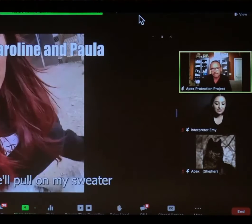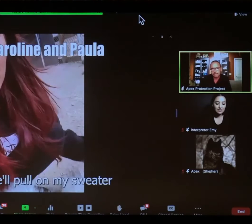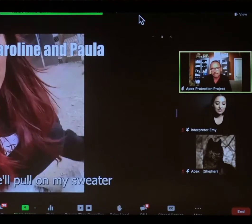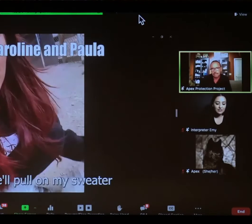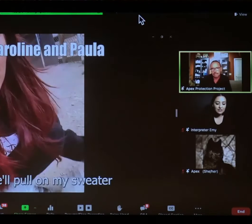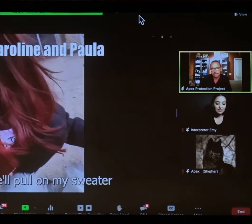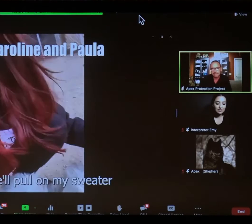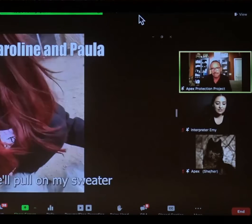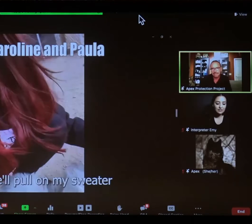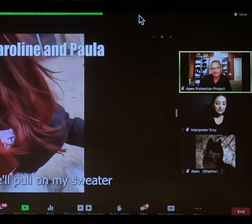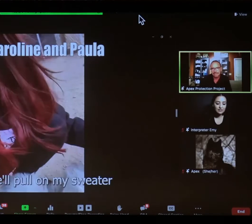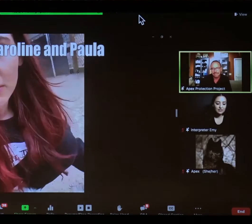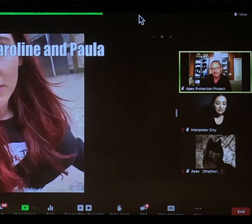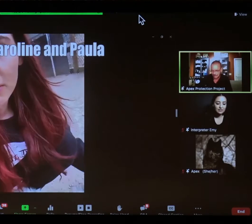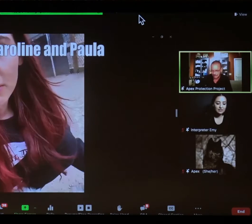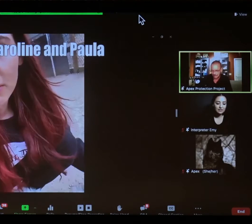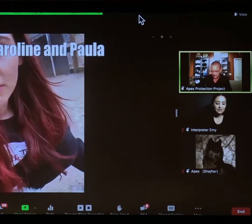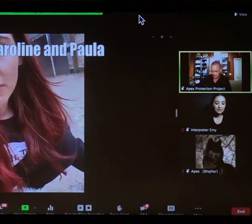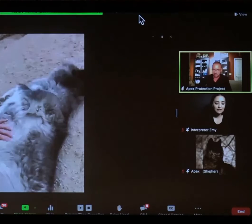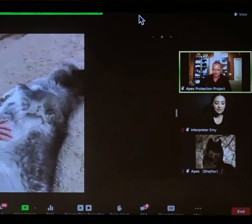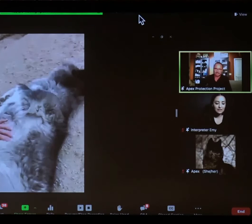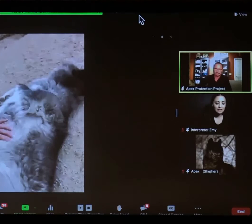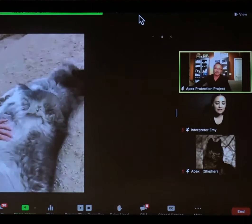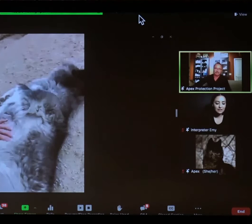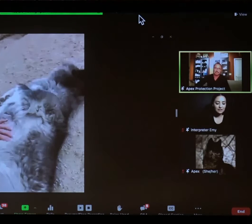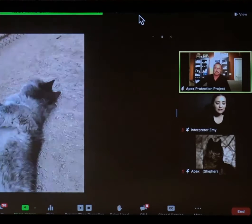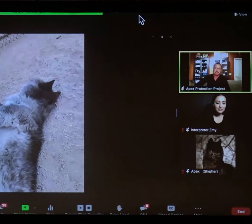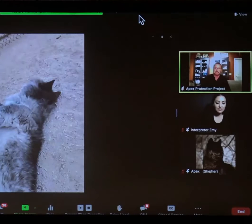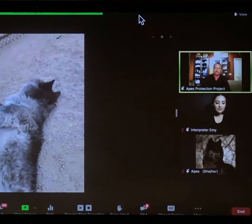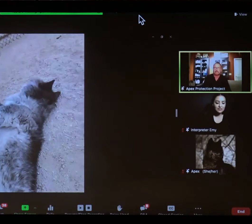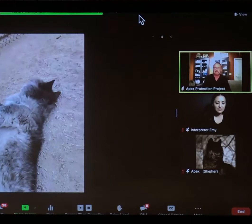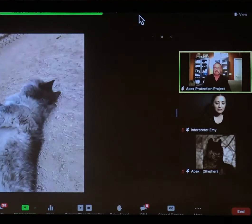he'll pull on my sweater.